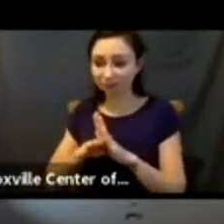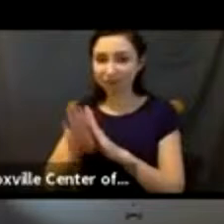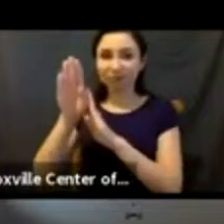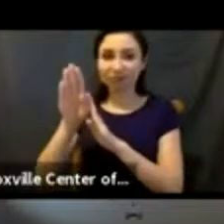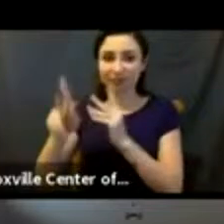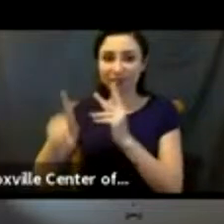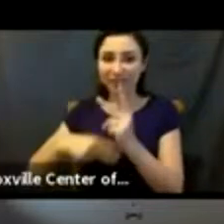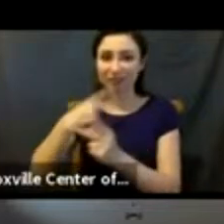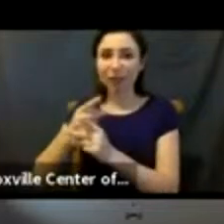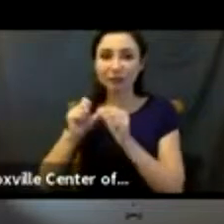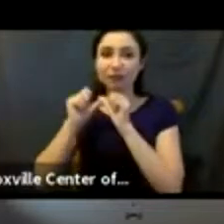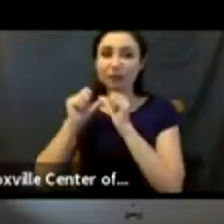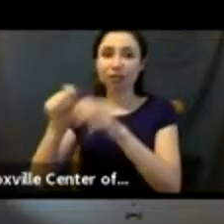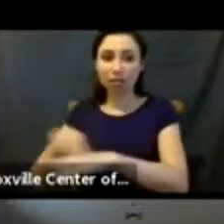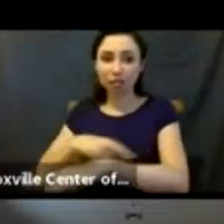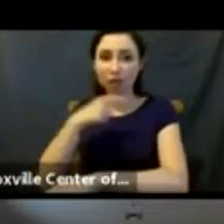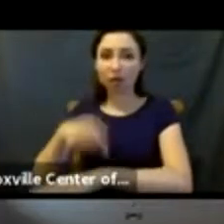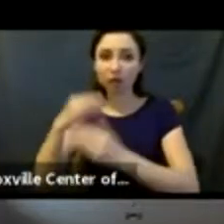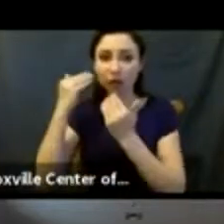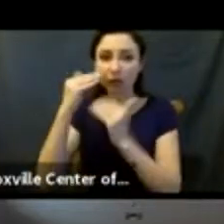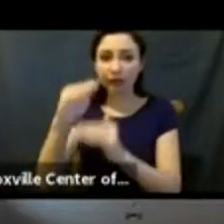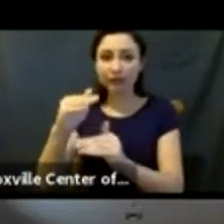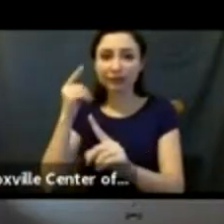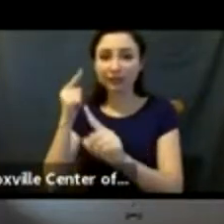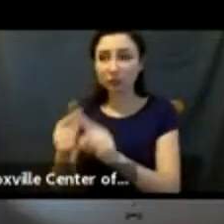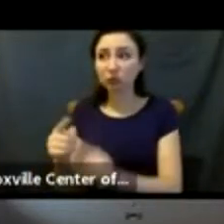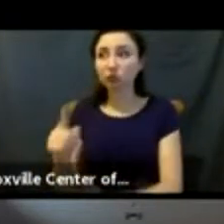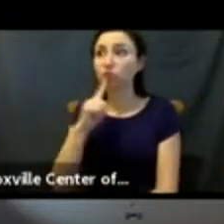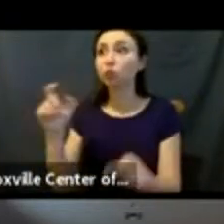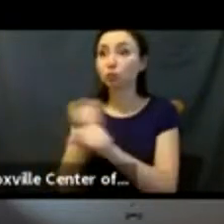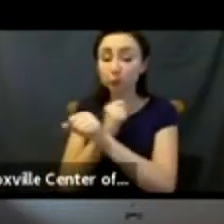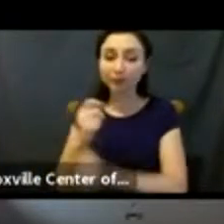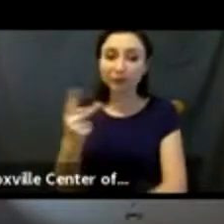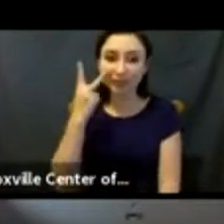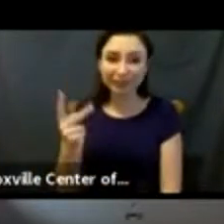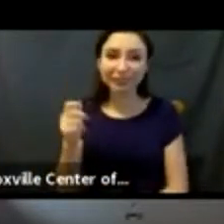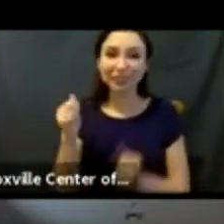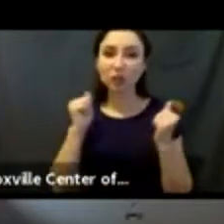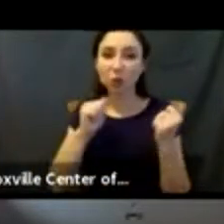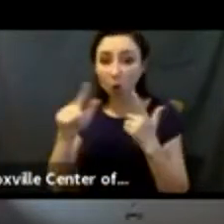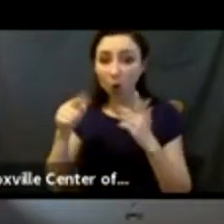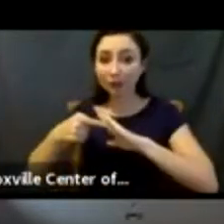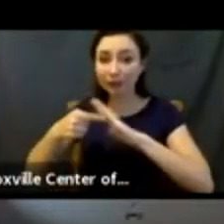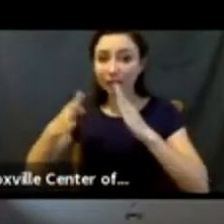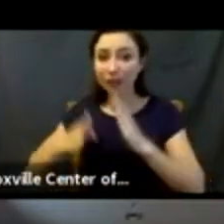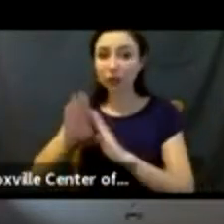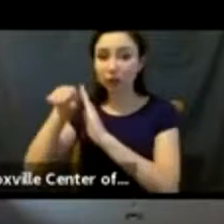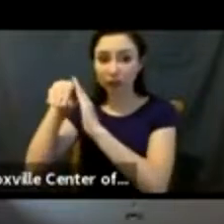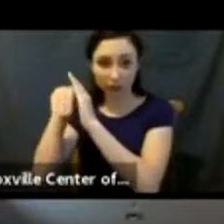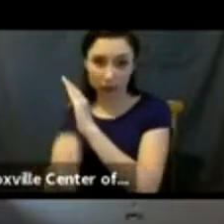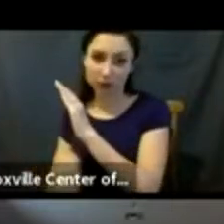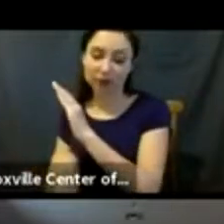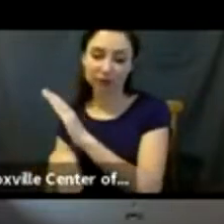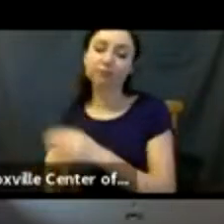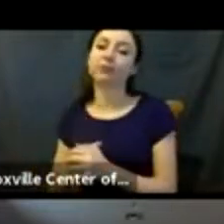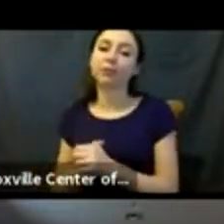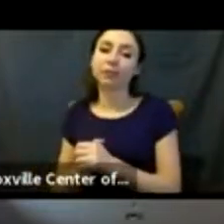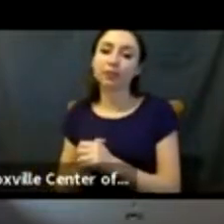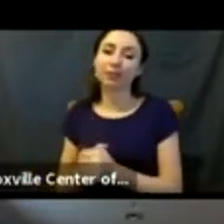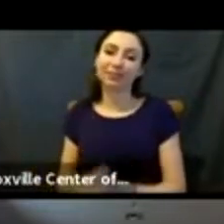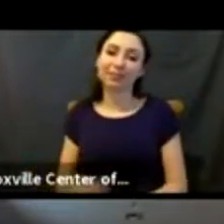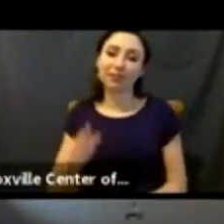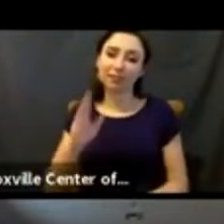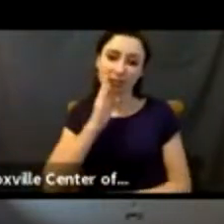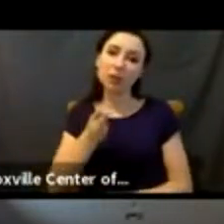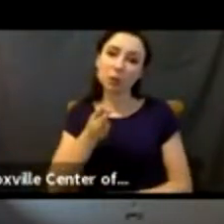a very long time until they truly see all of their indicators going down. And then they lift them. Now,